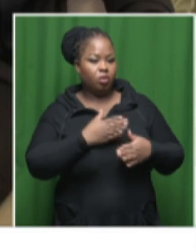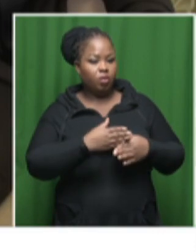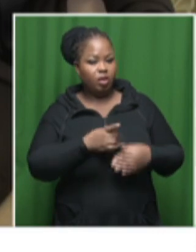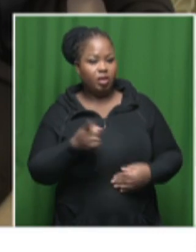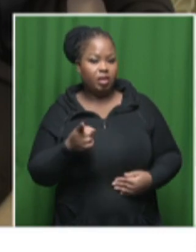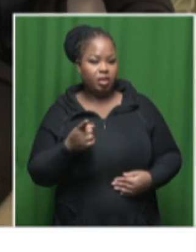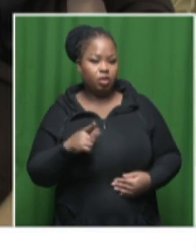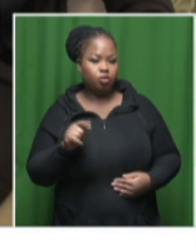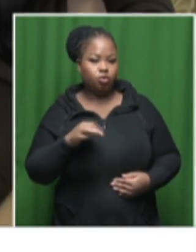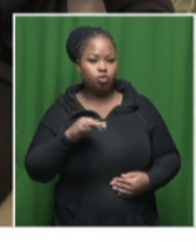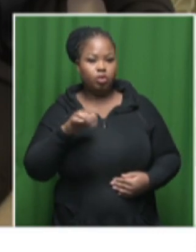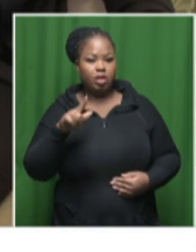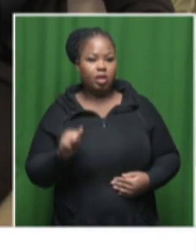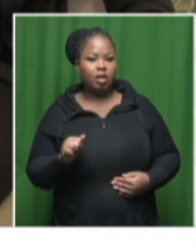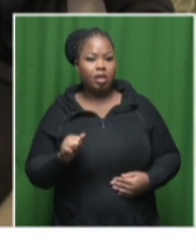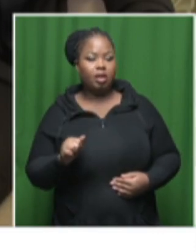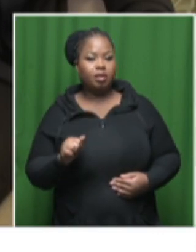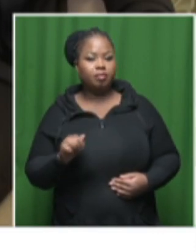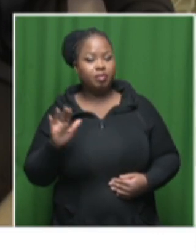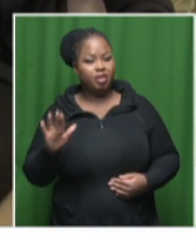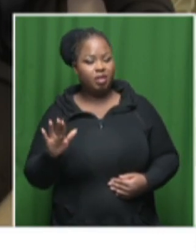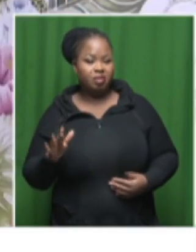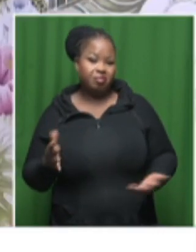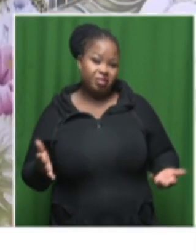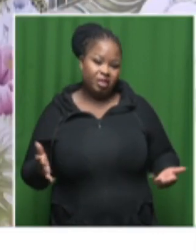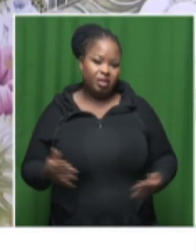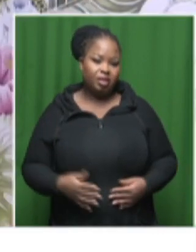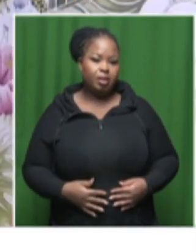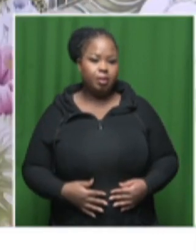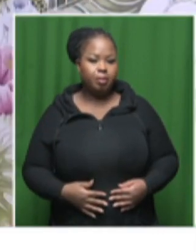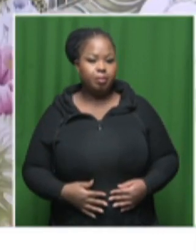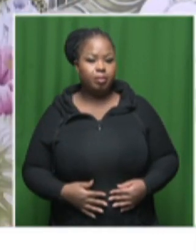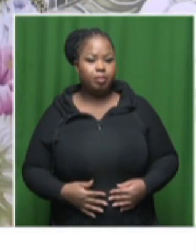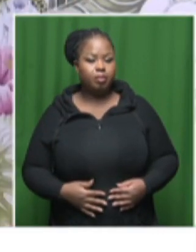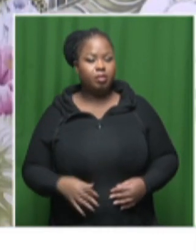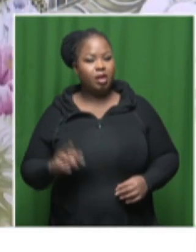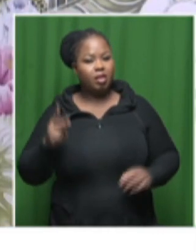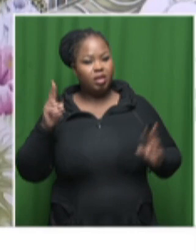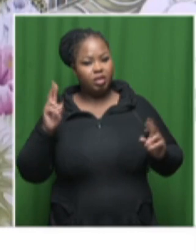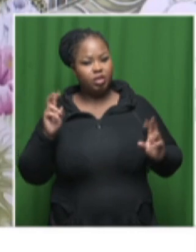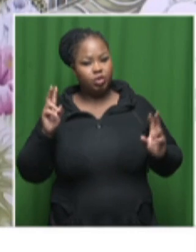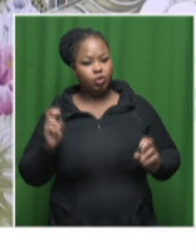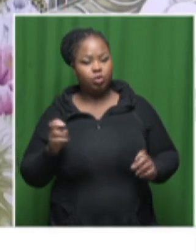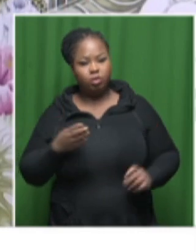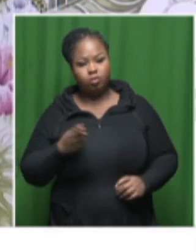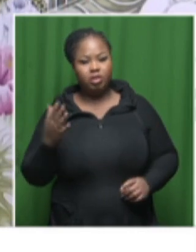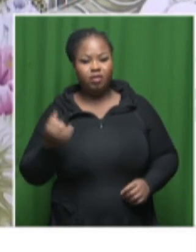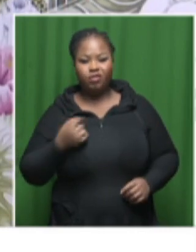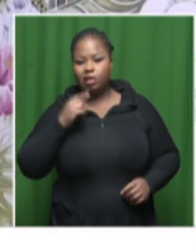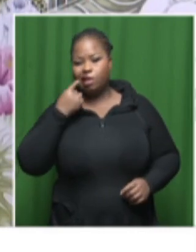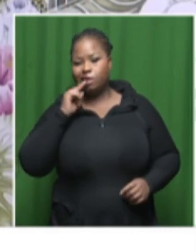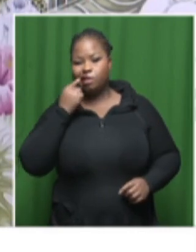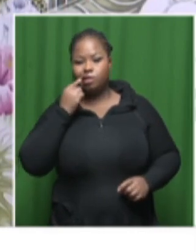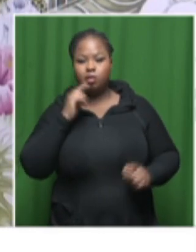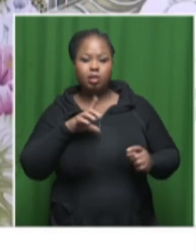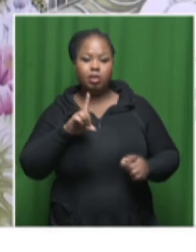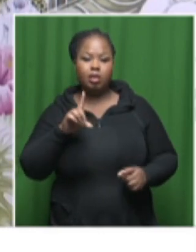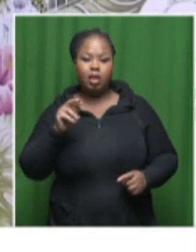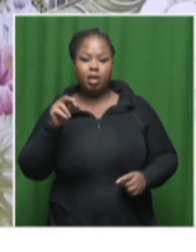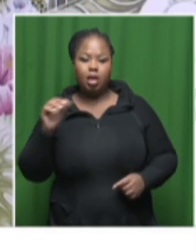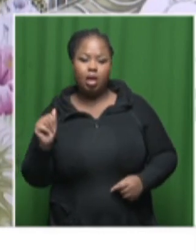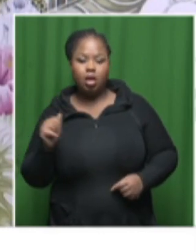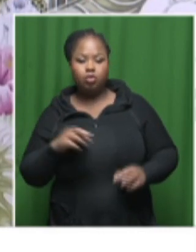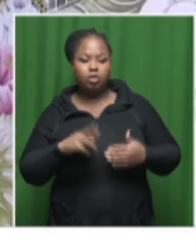at the Thuthuzela care centers, and obviously also some of the issues on the ground, the testing of the DNA